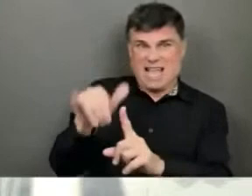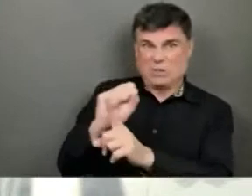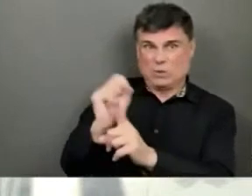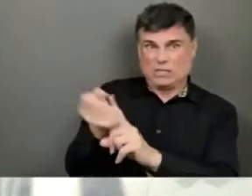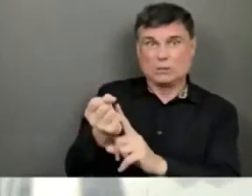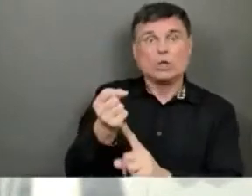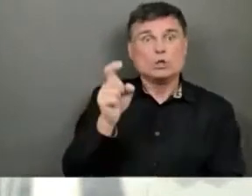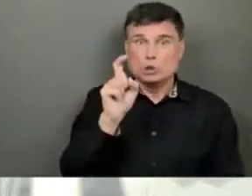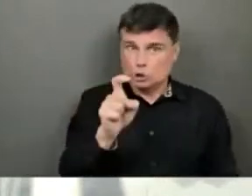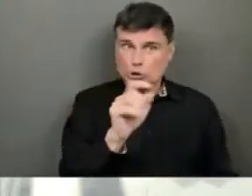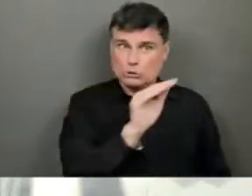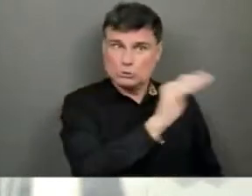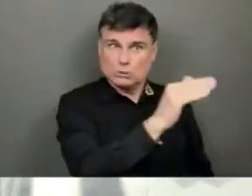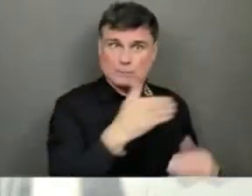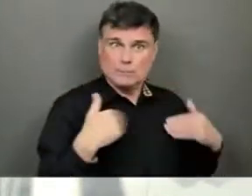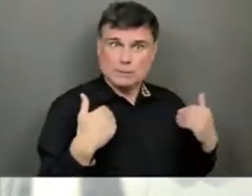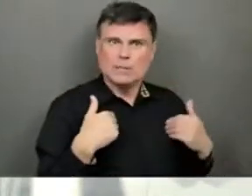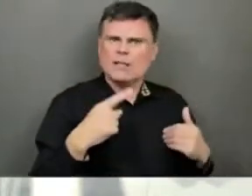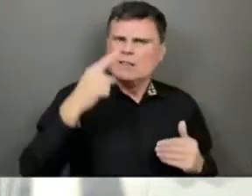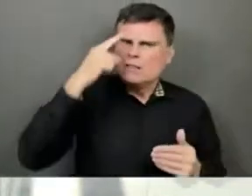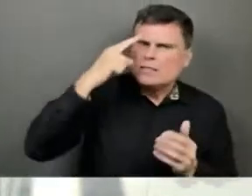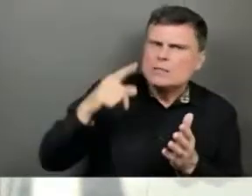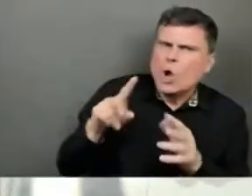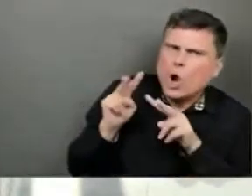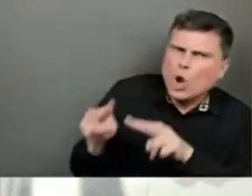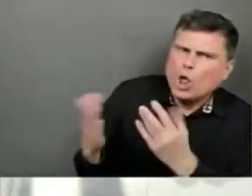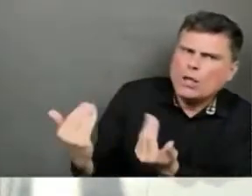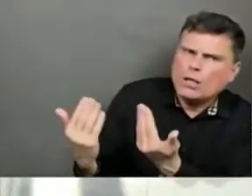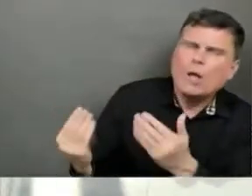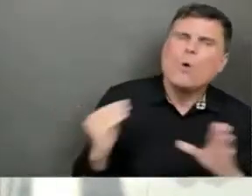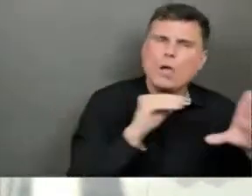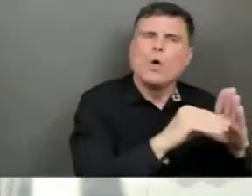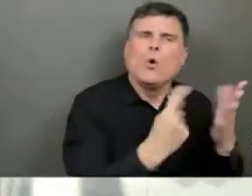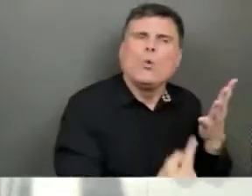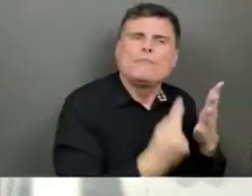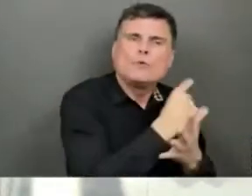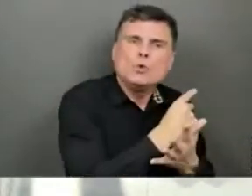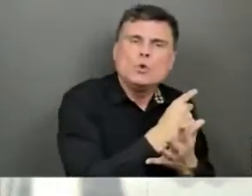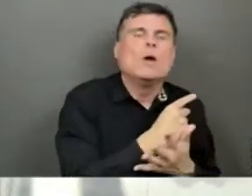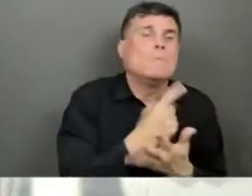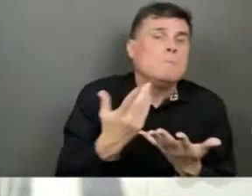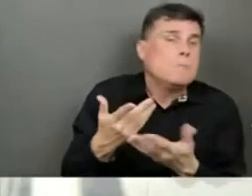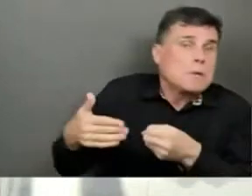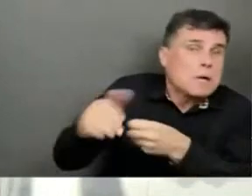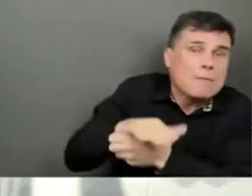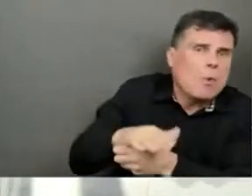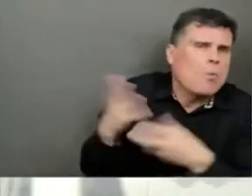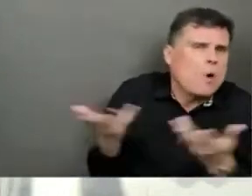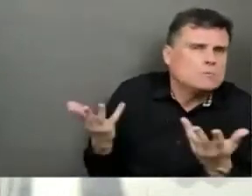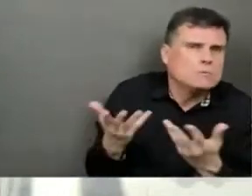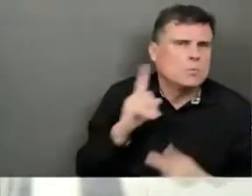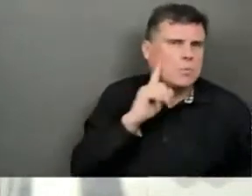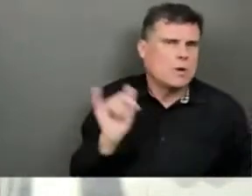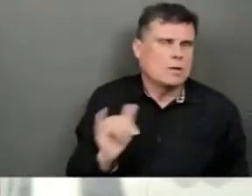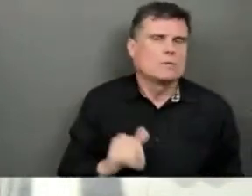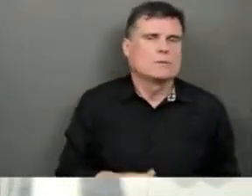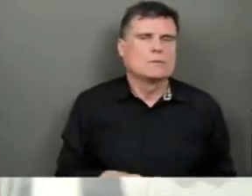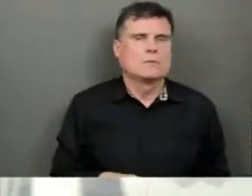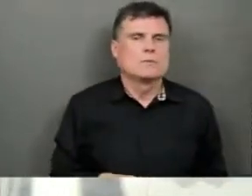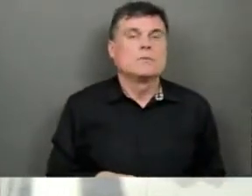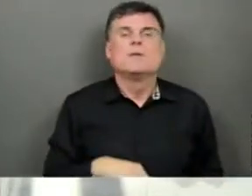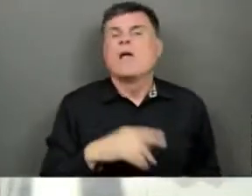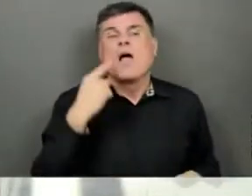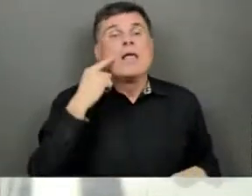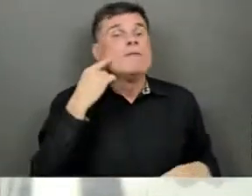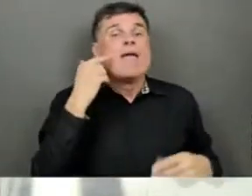go to the ministry and say, hey, would you reconsider my unique circumstances? No, I think what it is if people have concerns, they should bring them